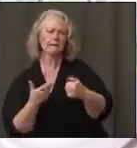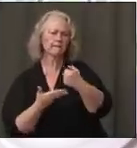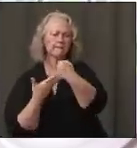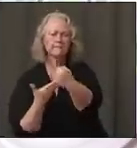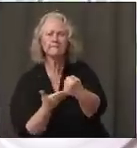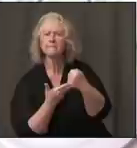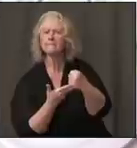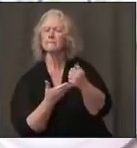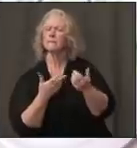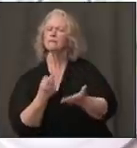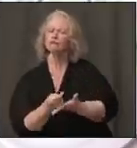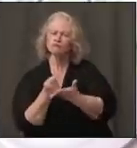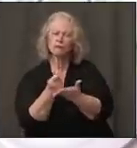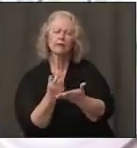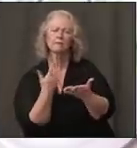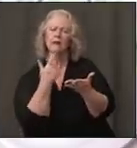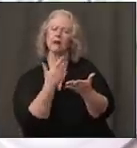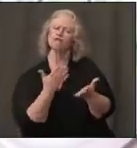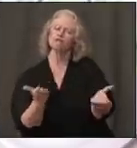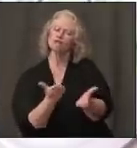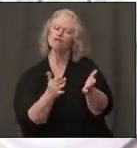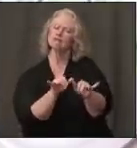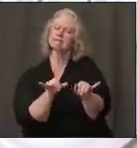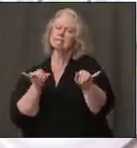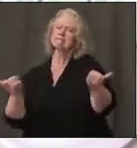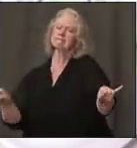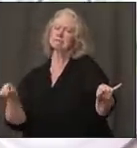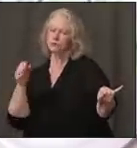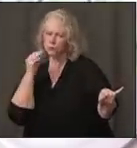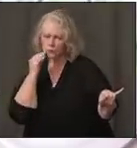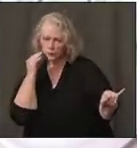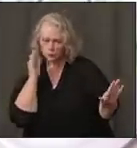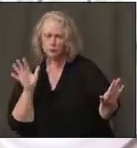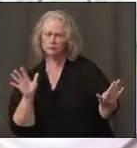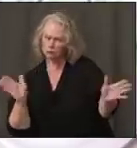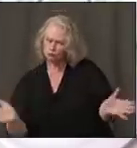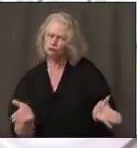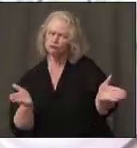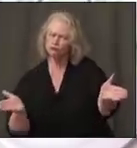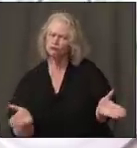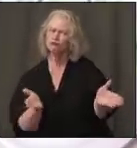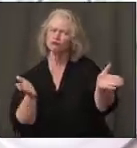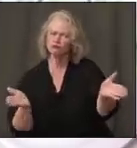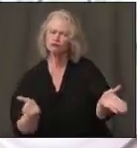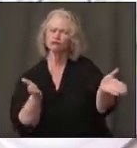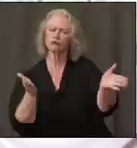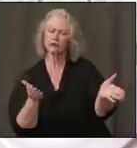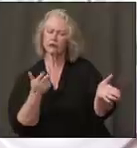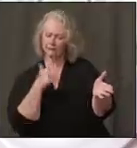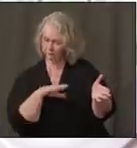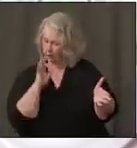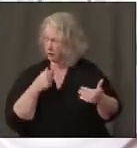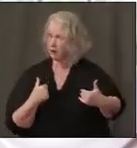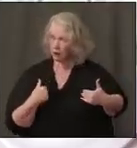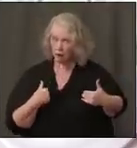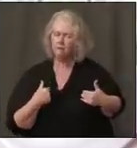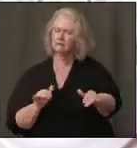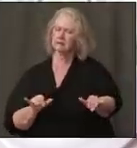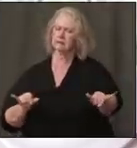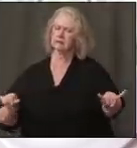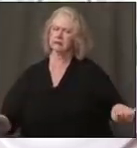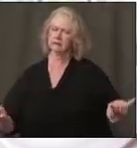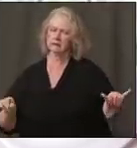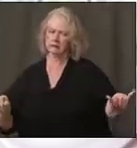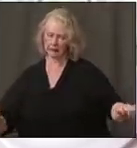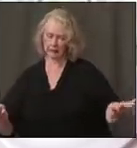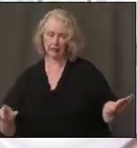to enable them to self-isolate and make sure that that's non-punitive, that people are encouraged to get tested and self-identify with the virus, and that being